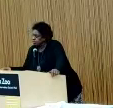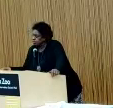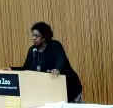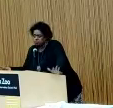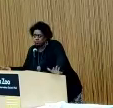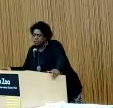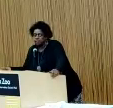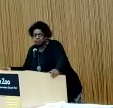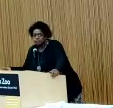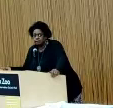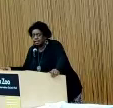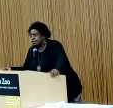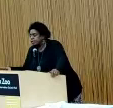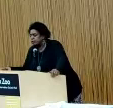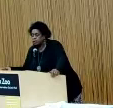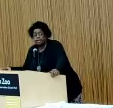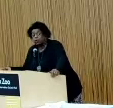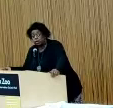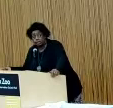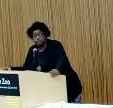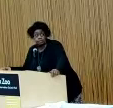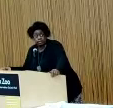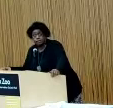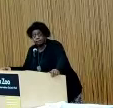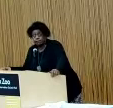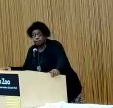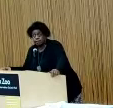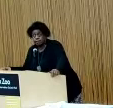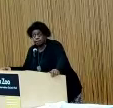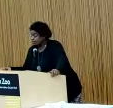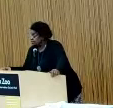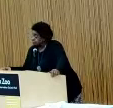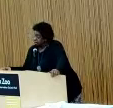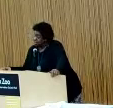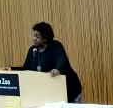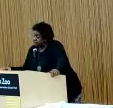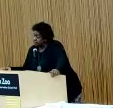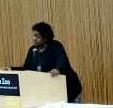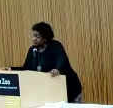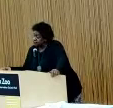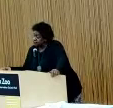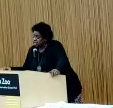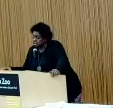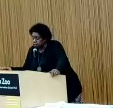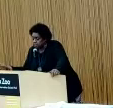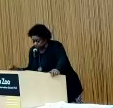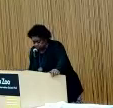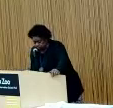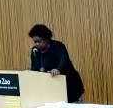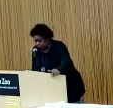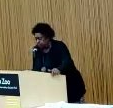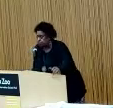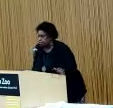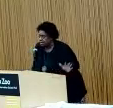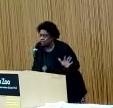one person can't live where they want to live live because of a bias so I want to